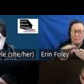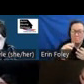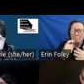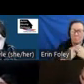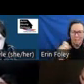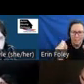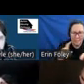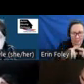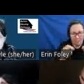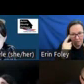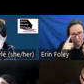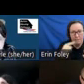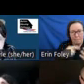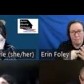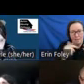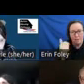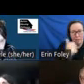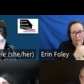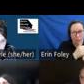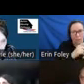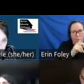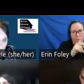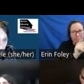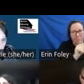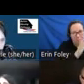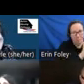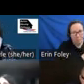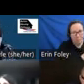bill must be in the name of the person with a disability.